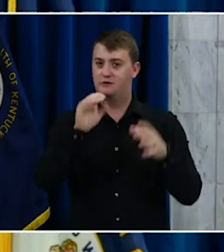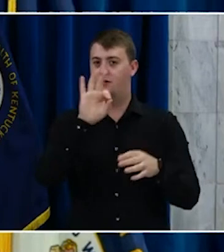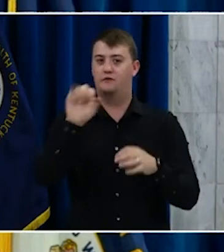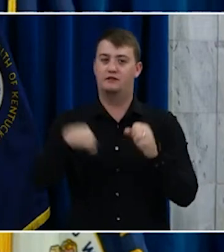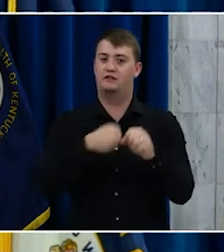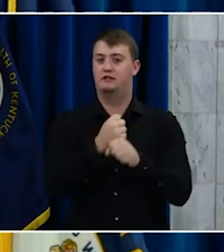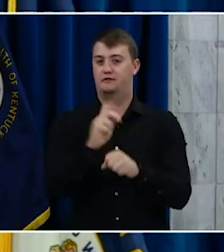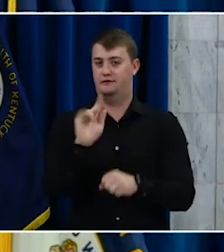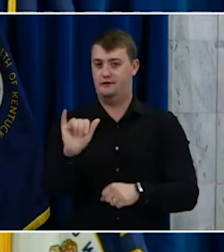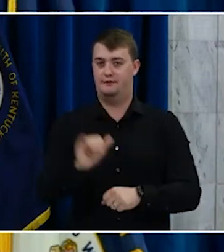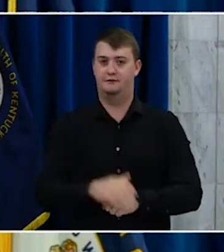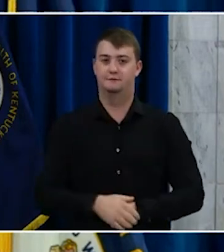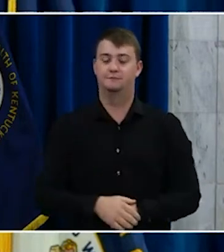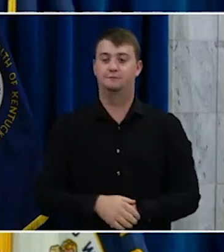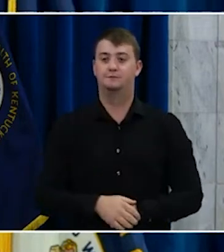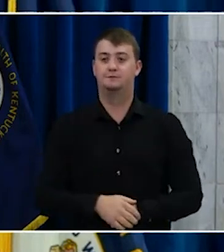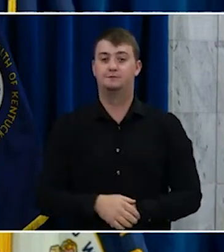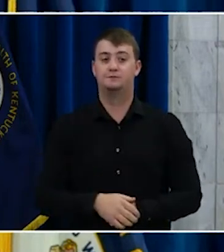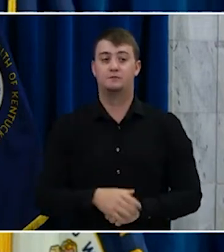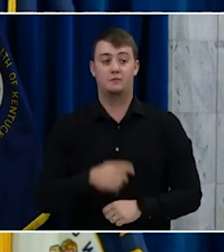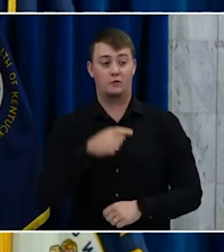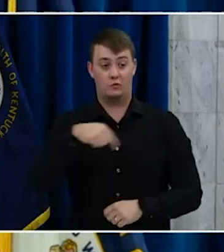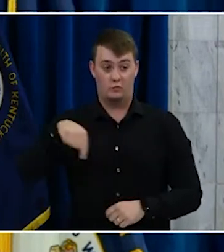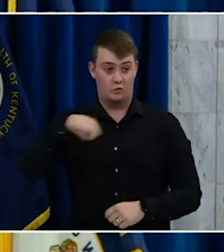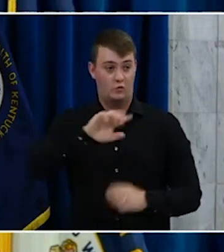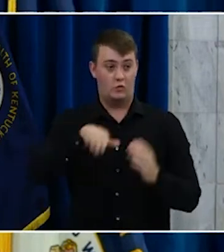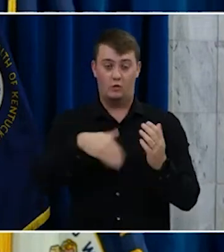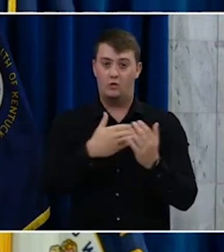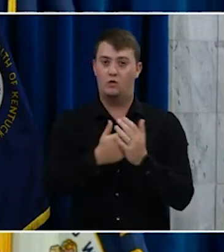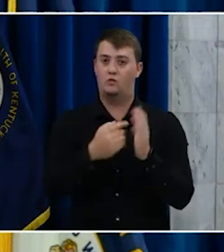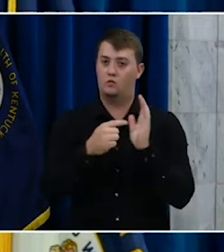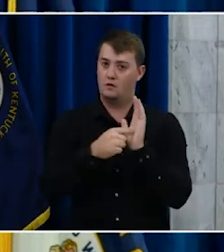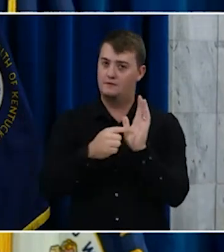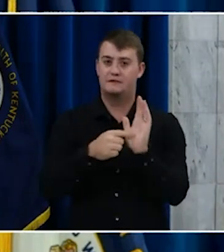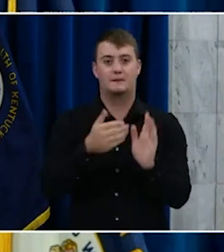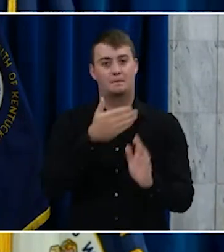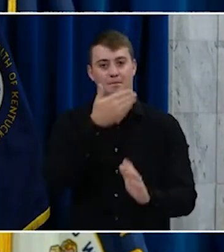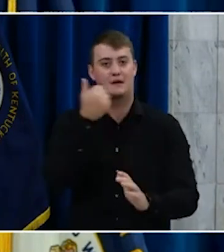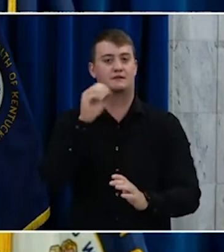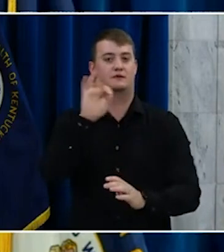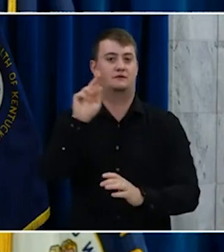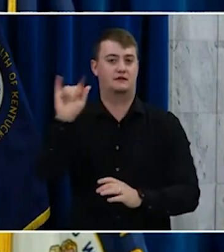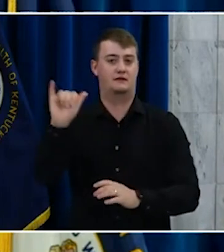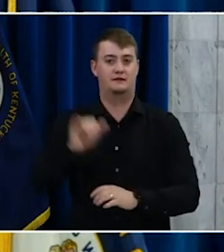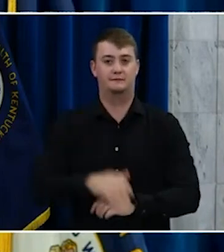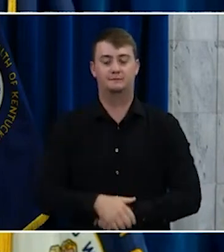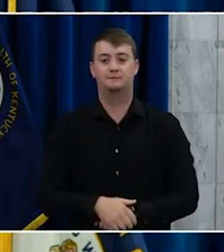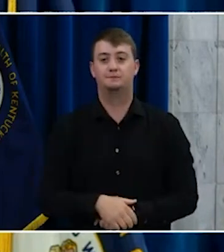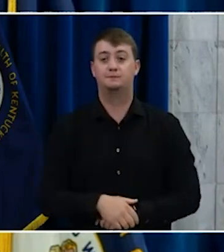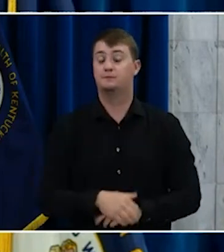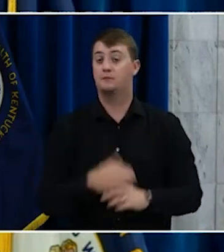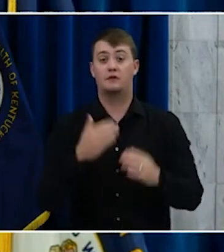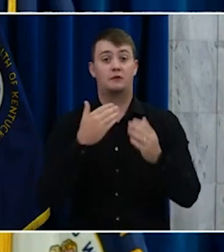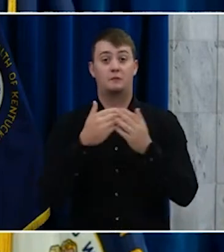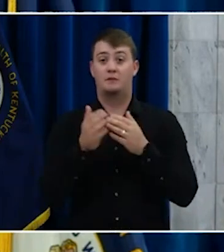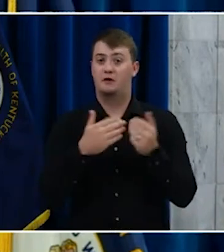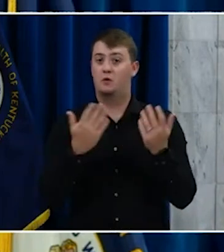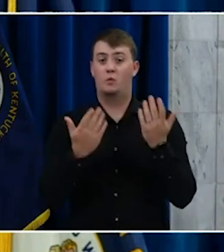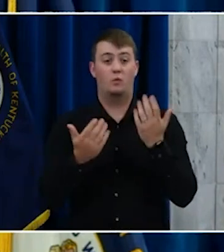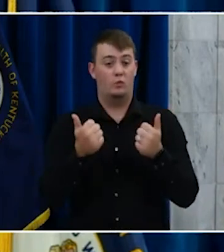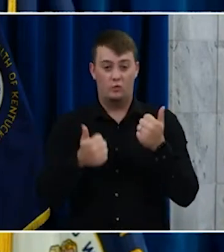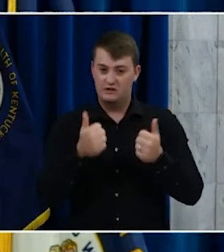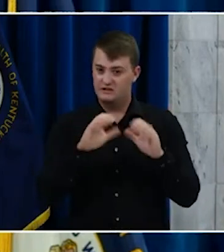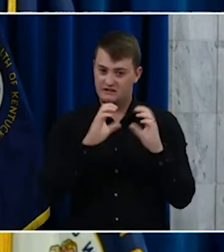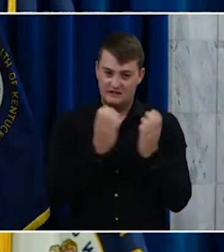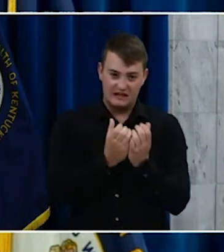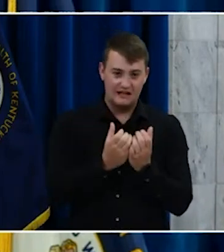Year. You all represent the best of Kentucky. No matter what subject, area, or grade